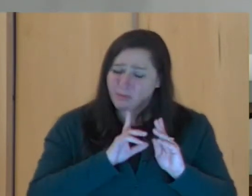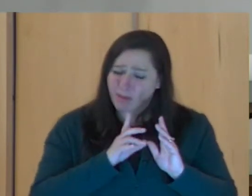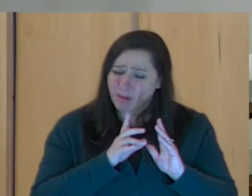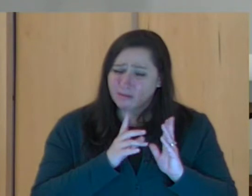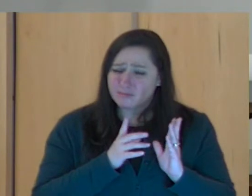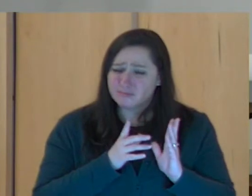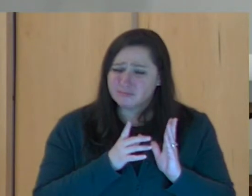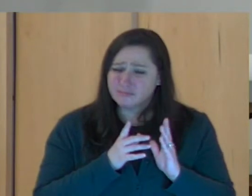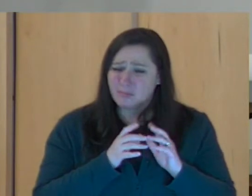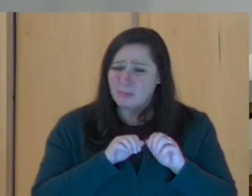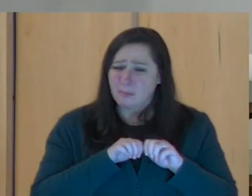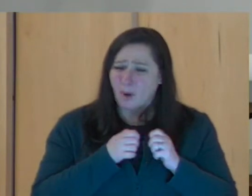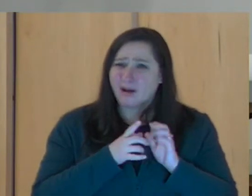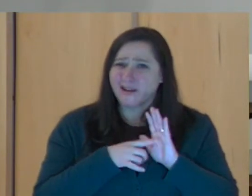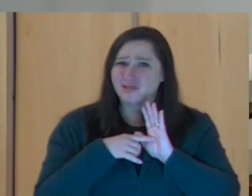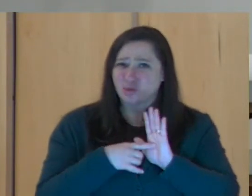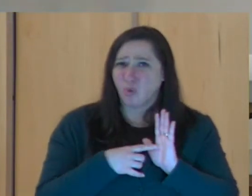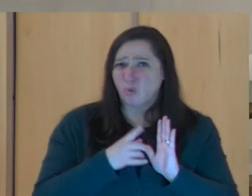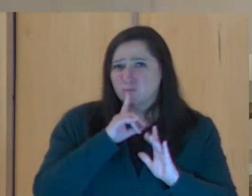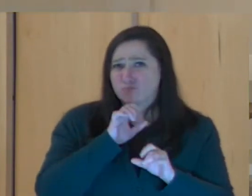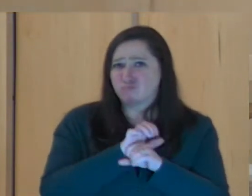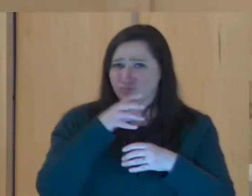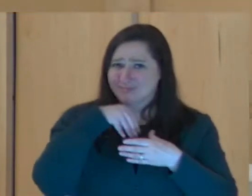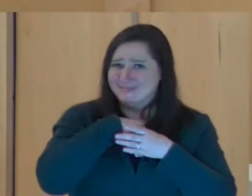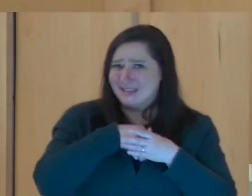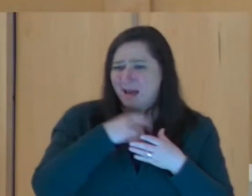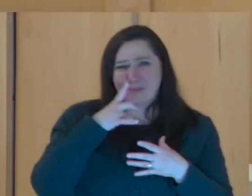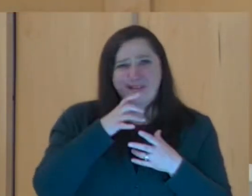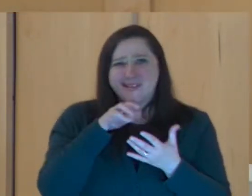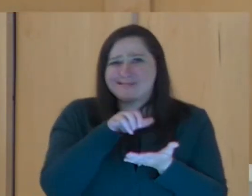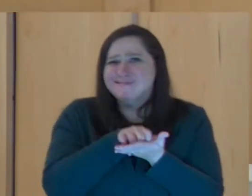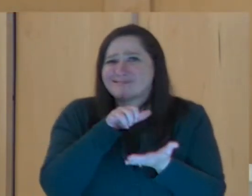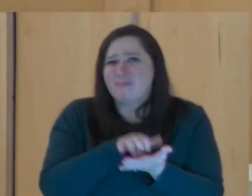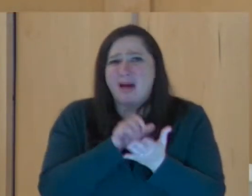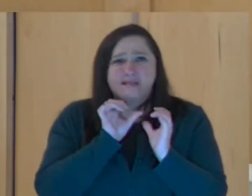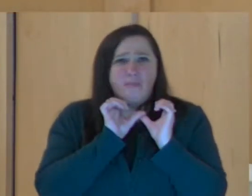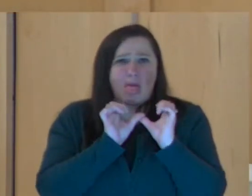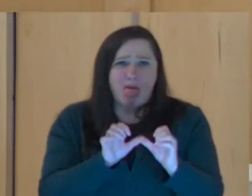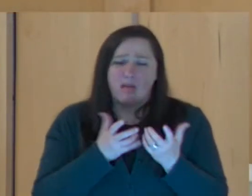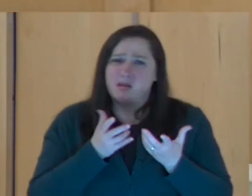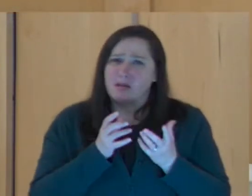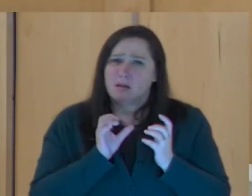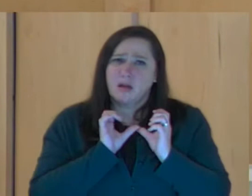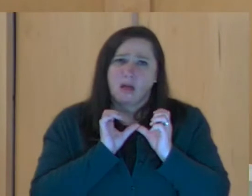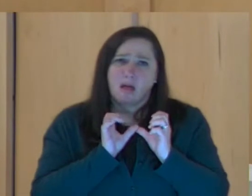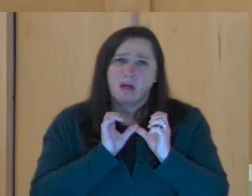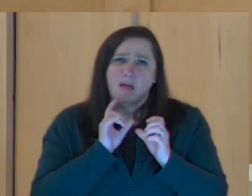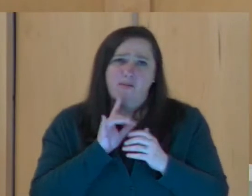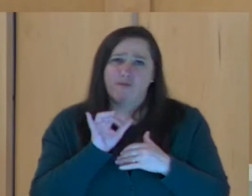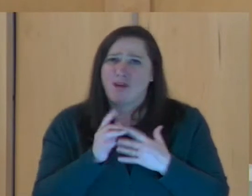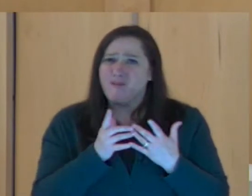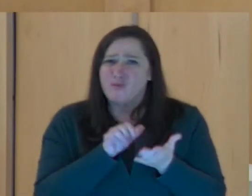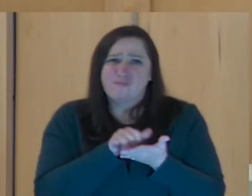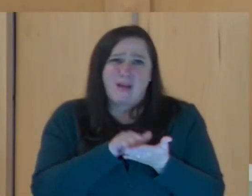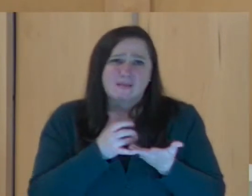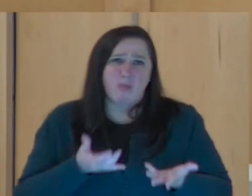so, it's next to impossible to be able to maintain that and never crack. You maybe have heard the